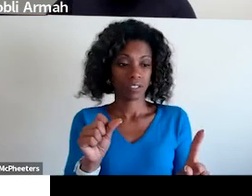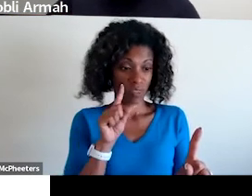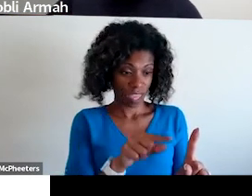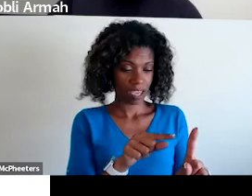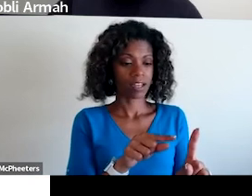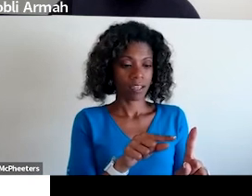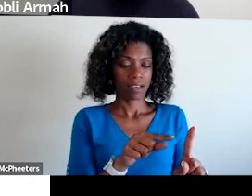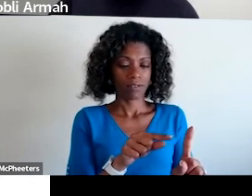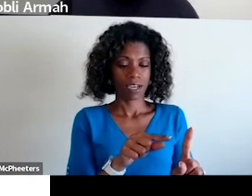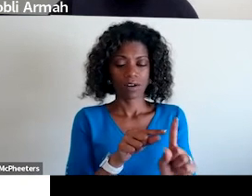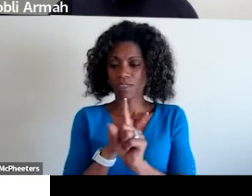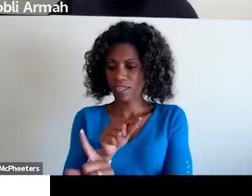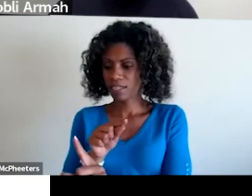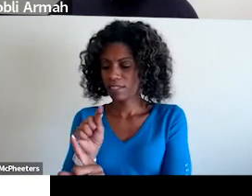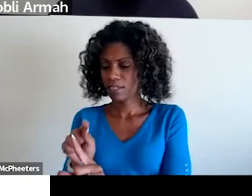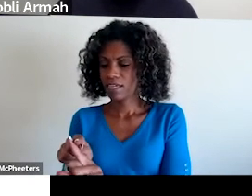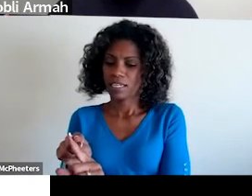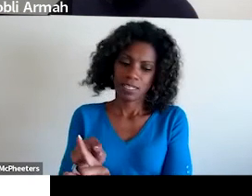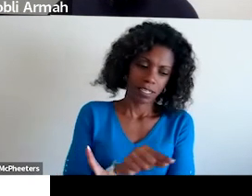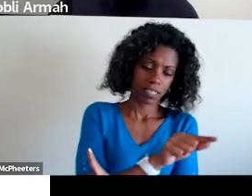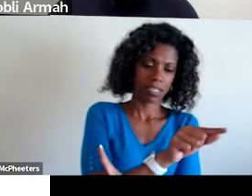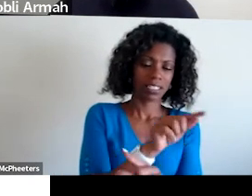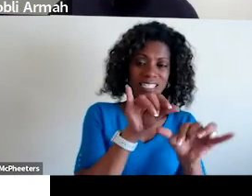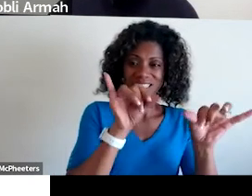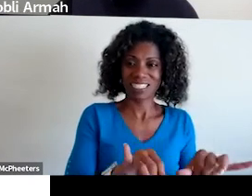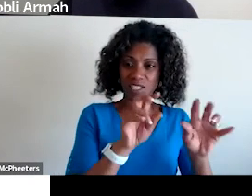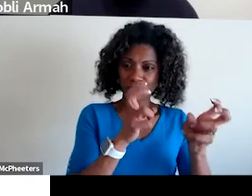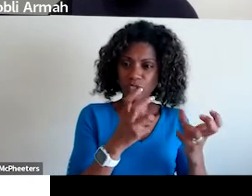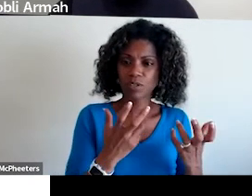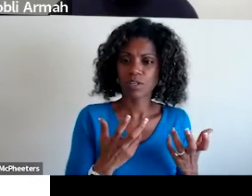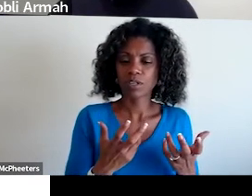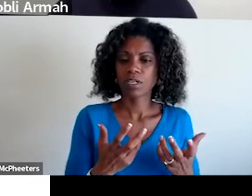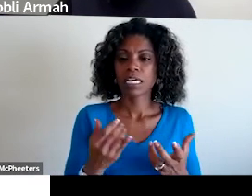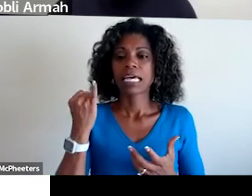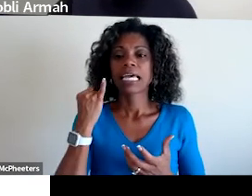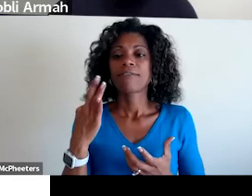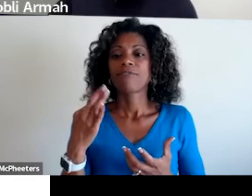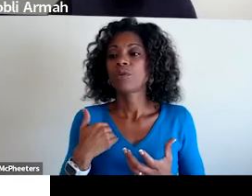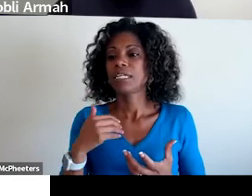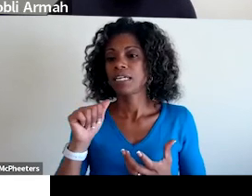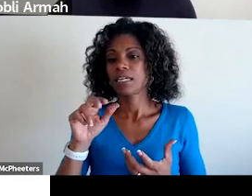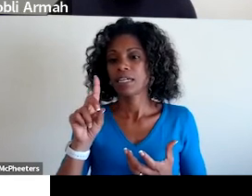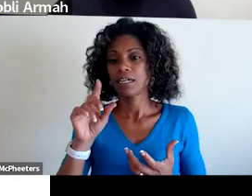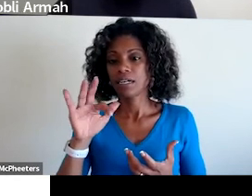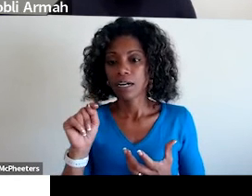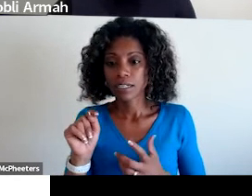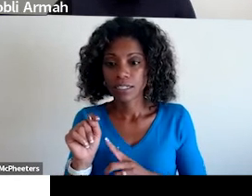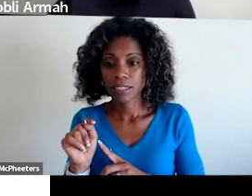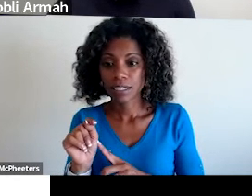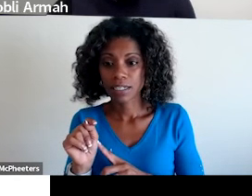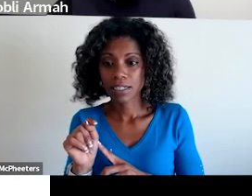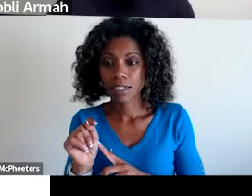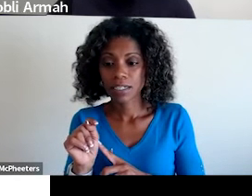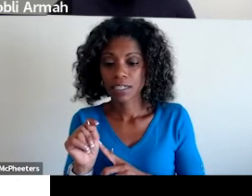system issues. So if you were doing an audit of your communication practices for your organization, I would ask you, like, are you bringing voice to